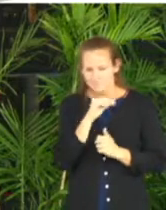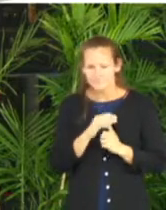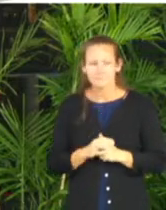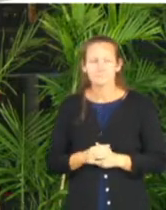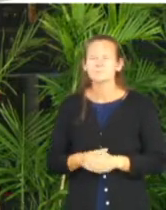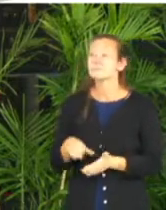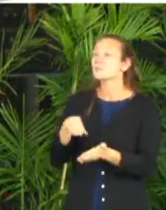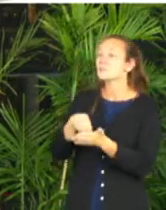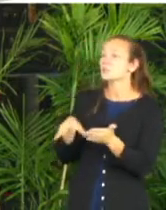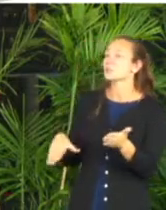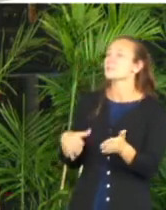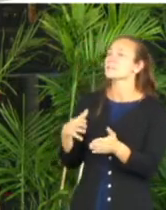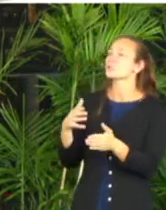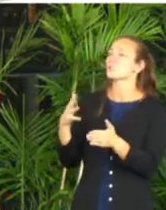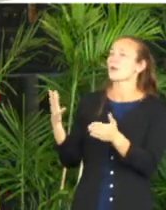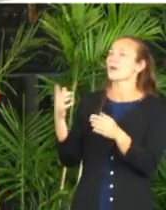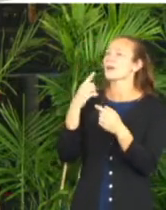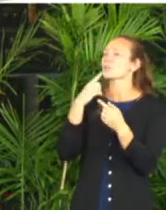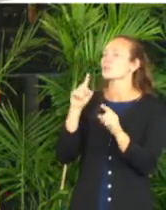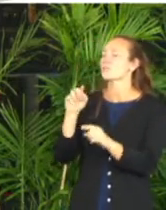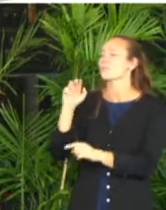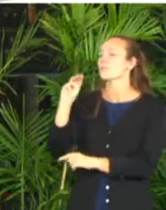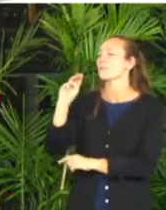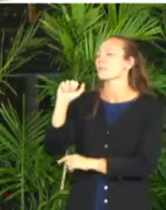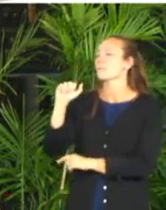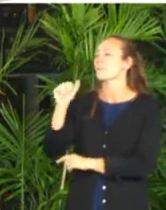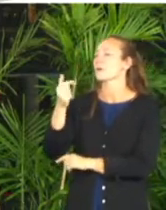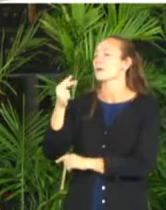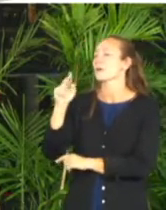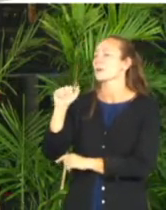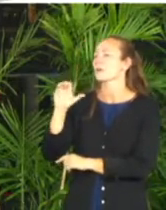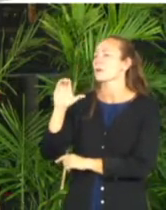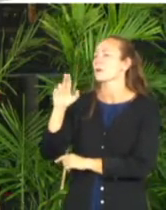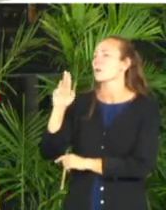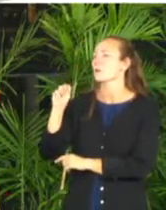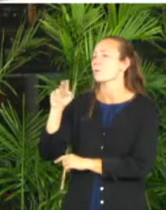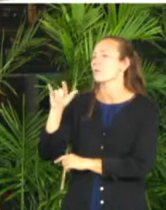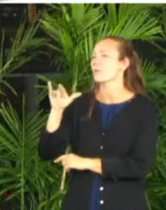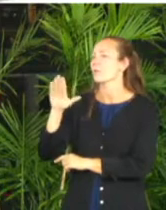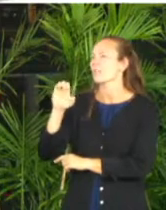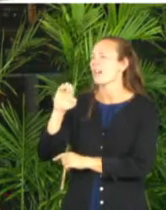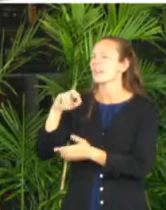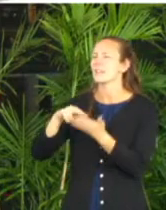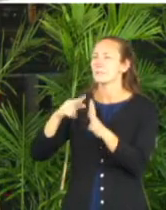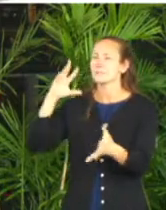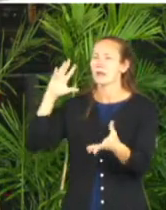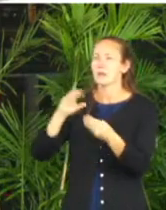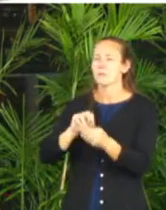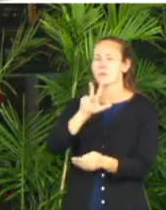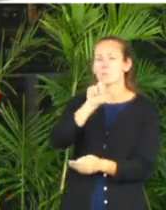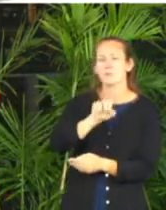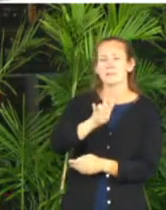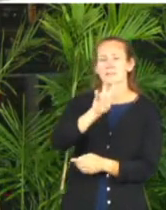Students who have earned the magna cum laude distinction have an overall grade point average of 3.7